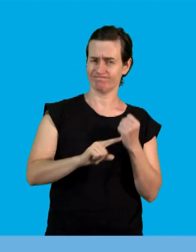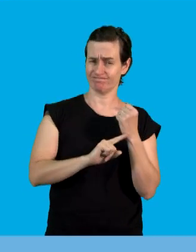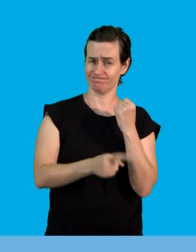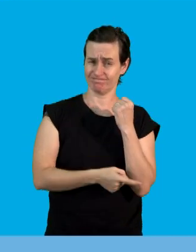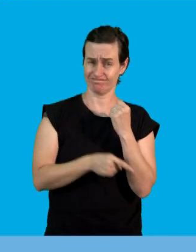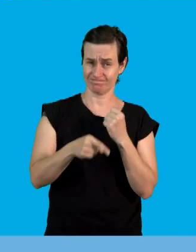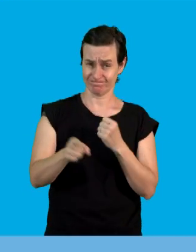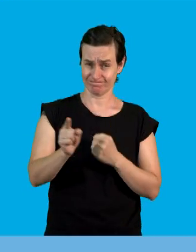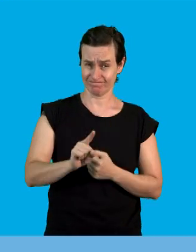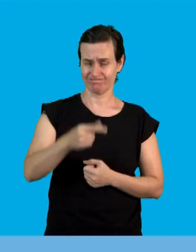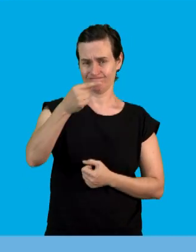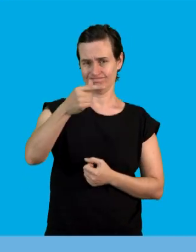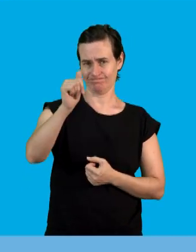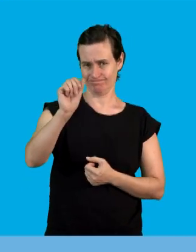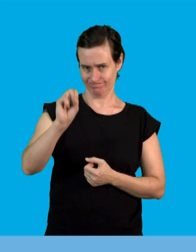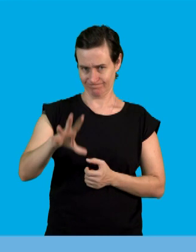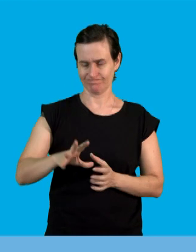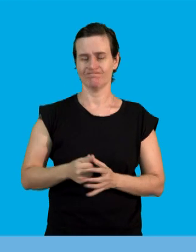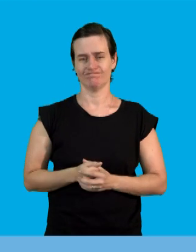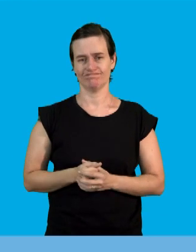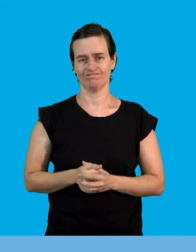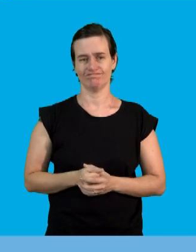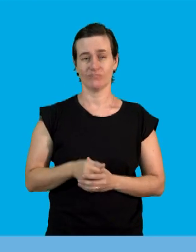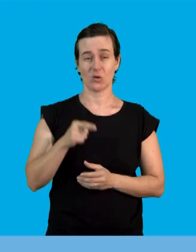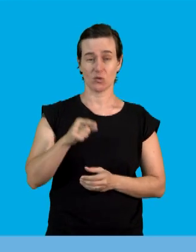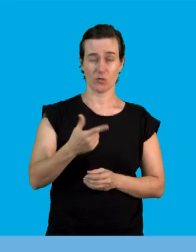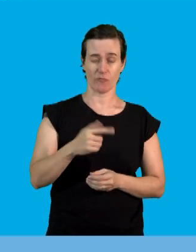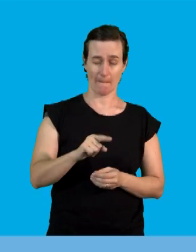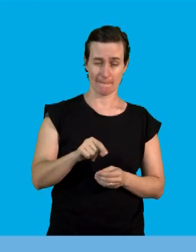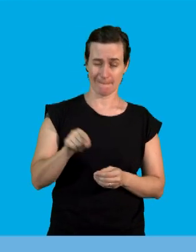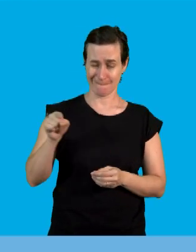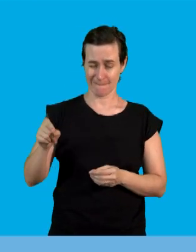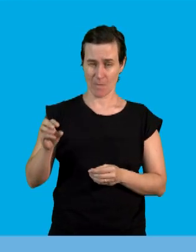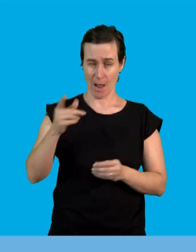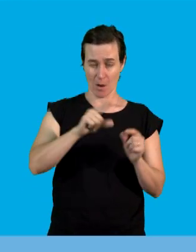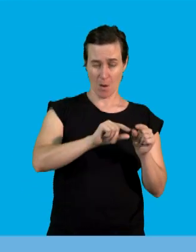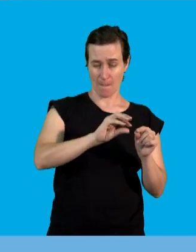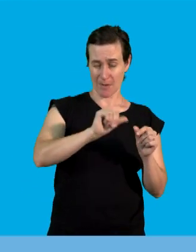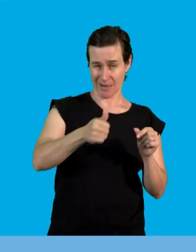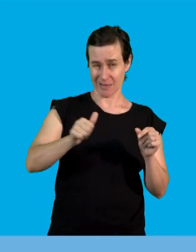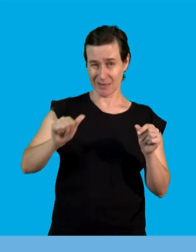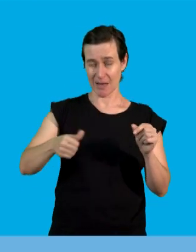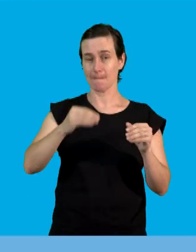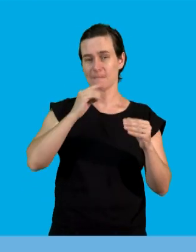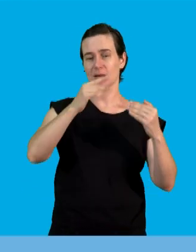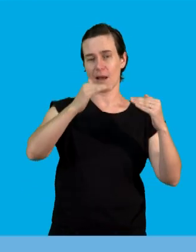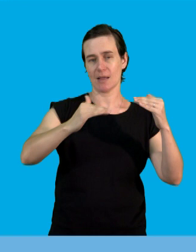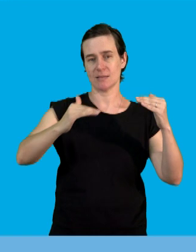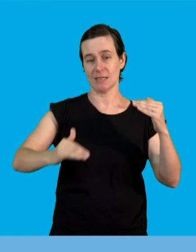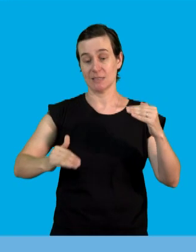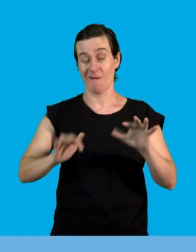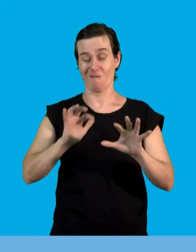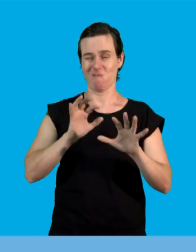and then lastly, that would be the gas. So as you're moving from solid to gas, we are decreasing in terms of the